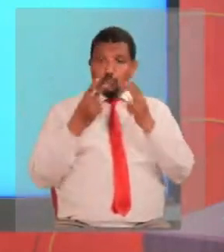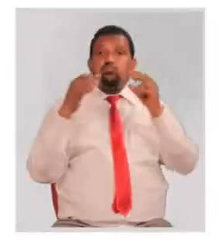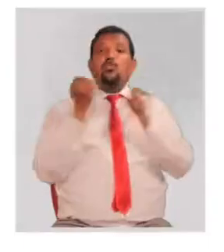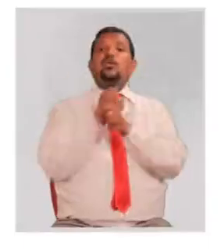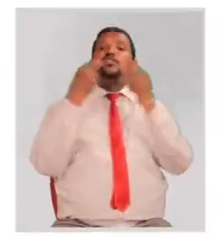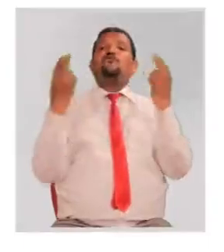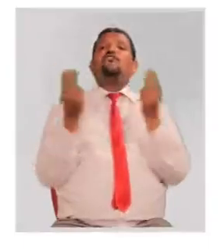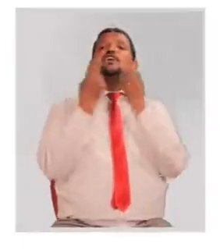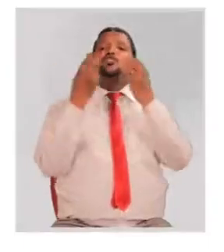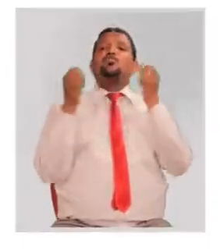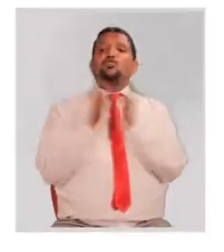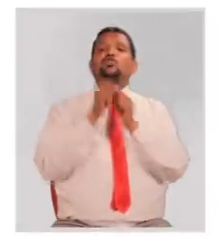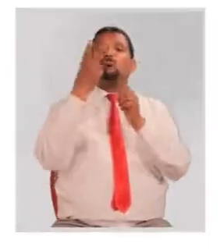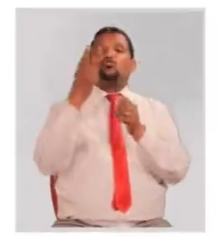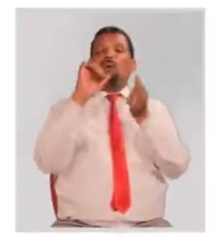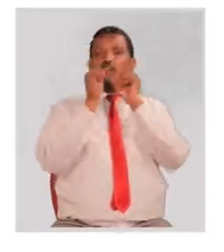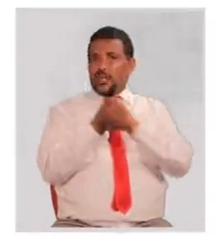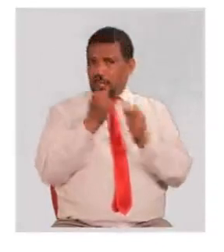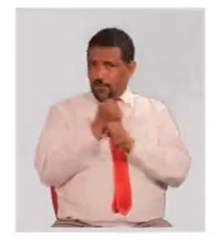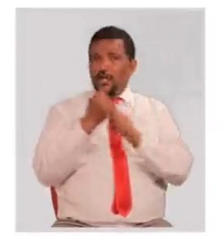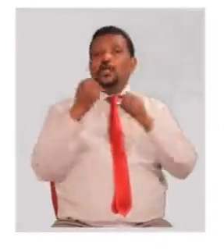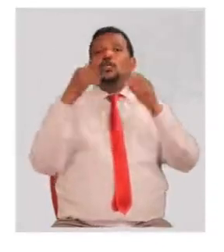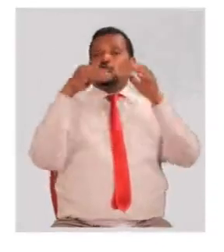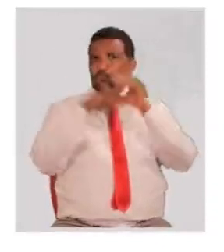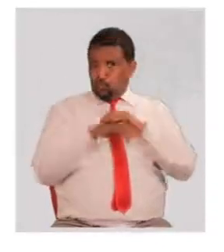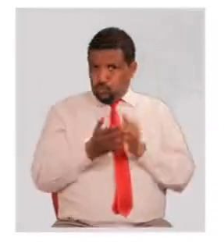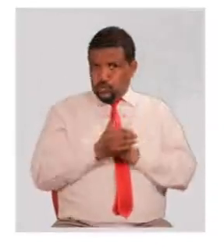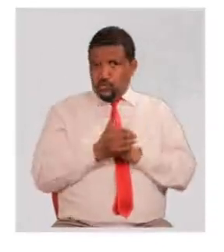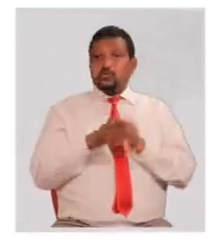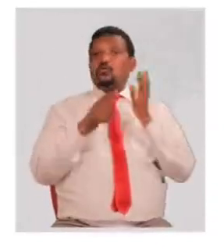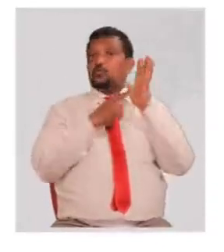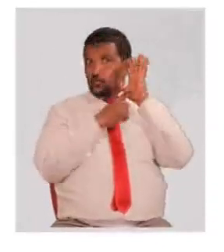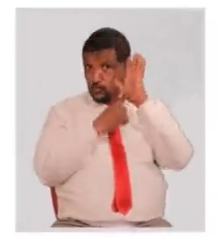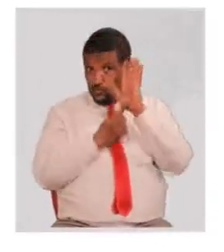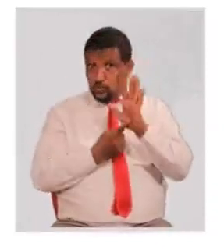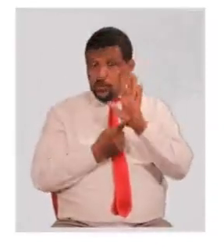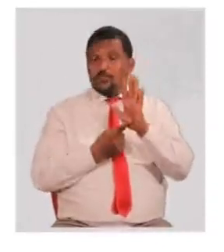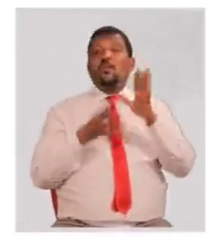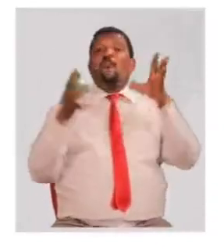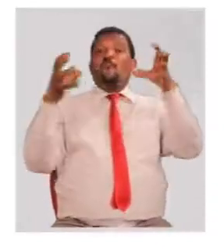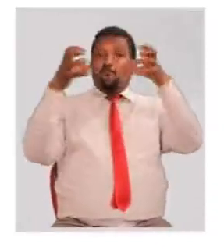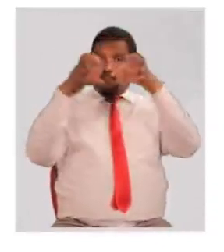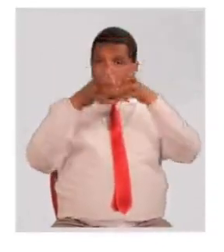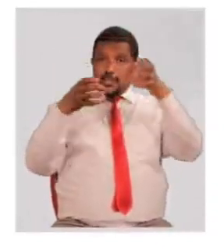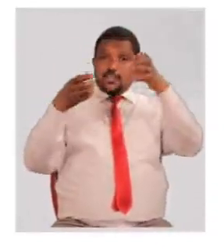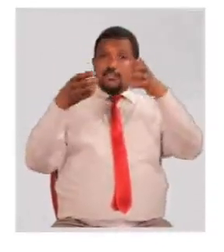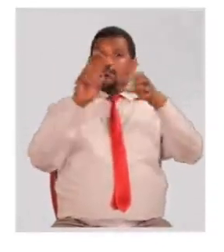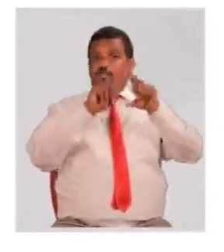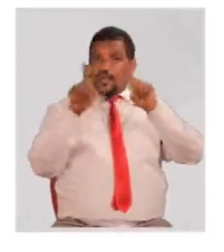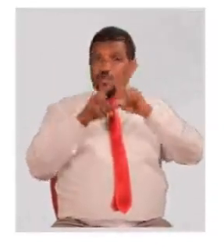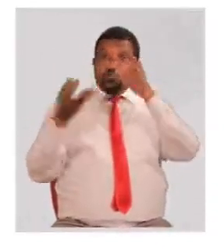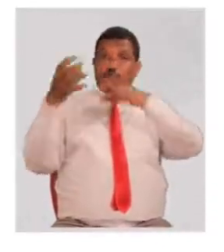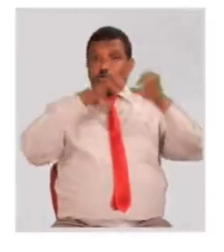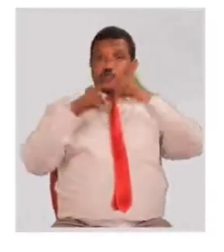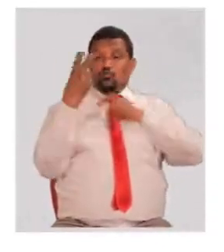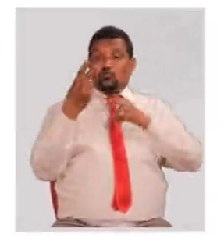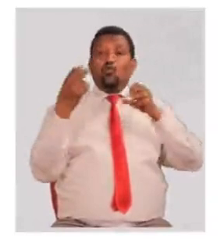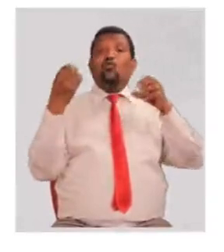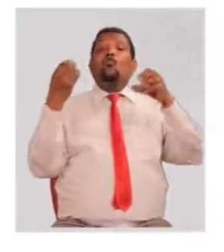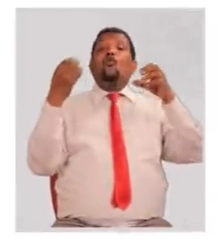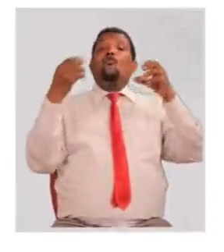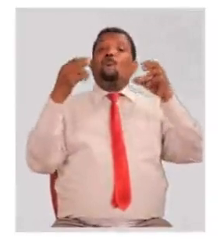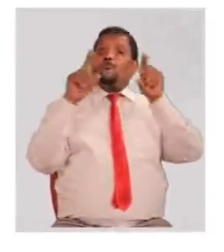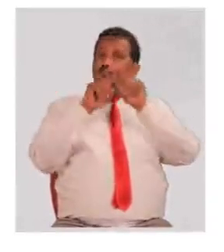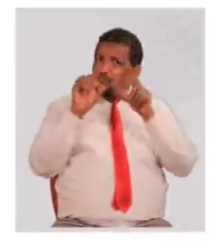two variable inputs. An Isoquant schedule shows the various combinations of two variable inputs that gives a